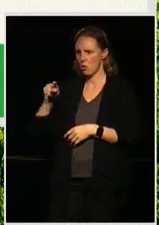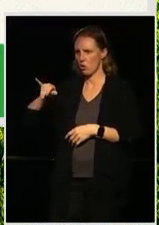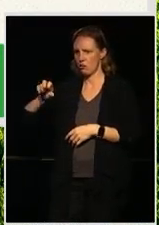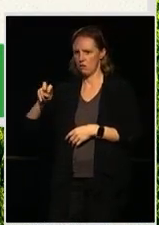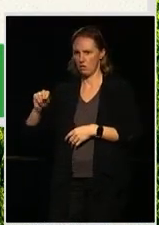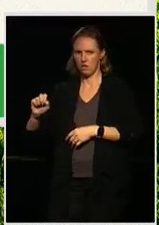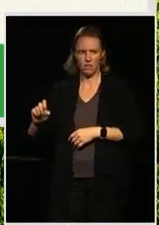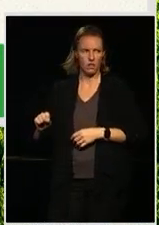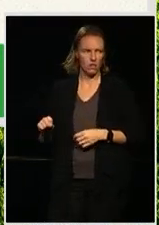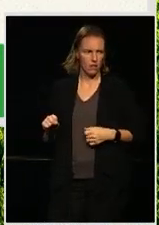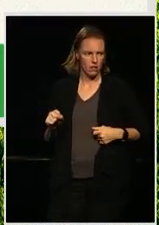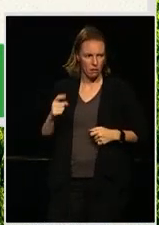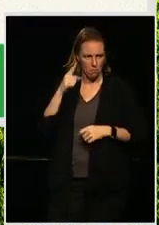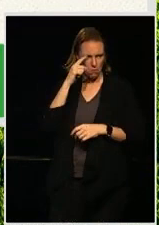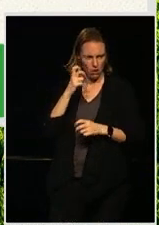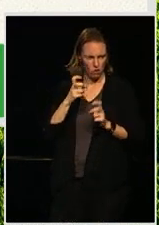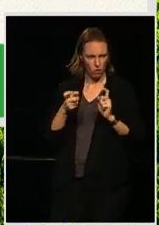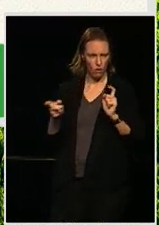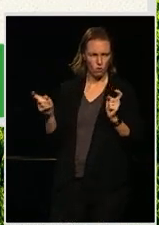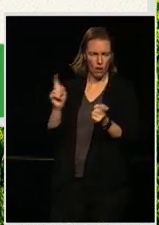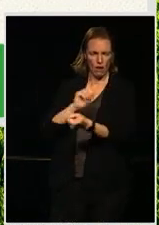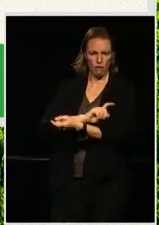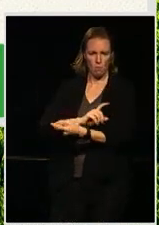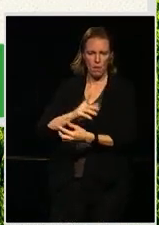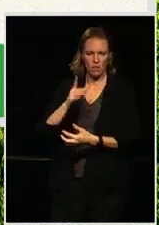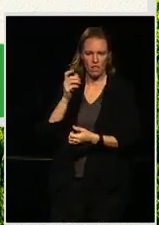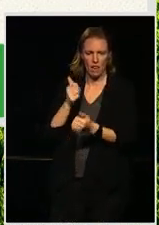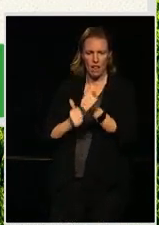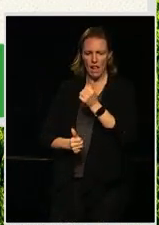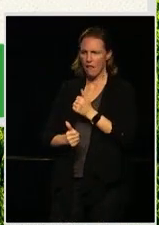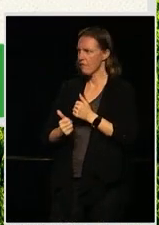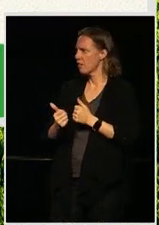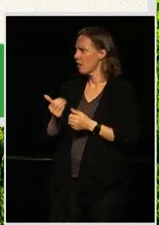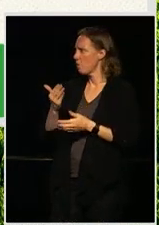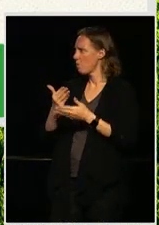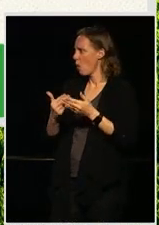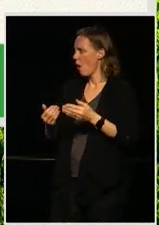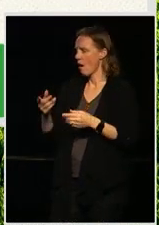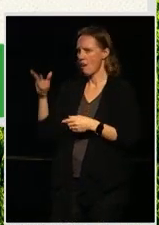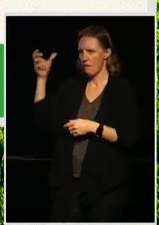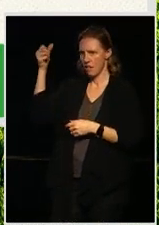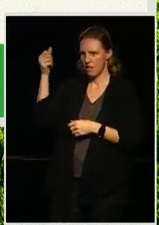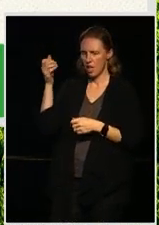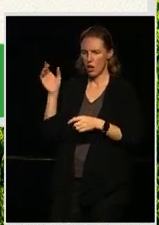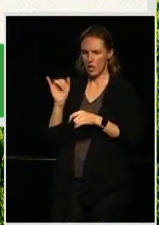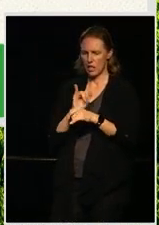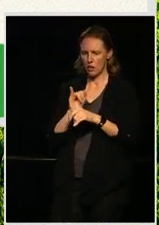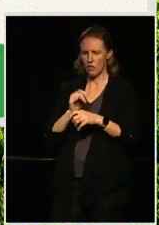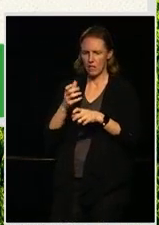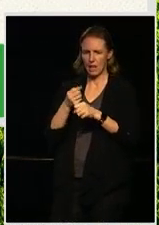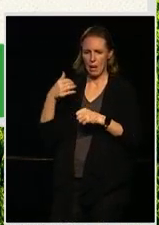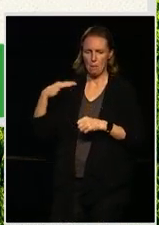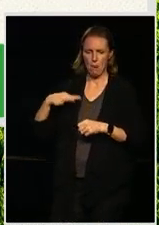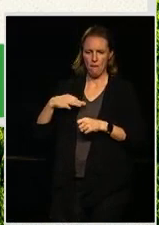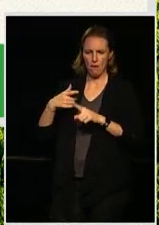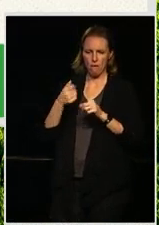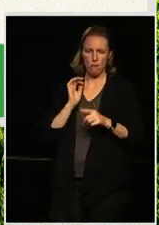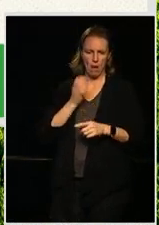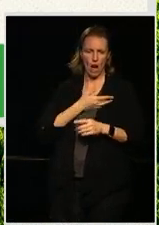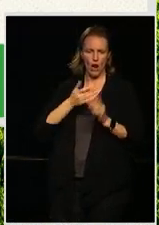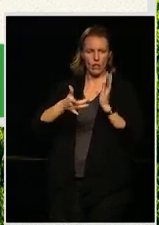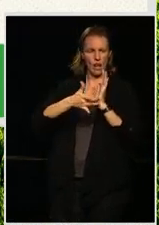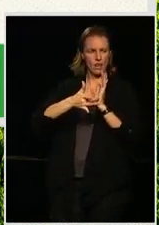Because we develop transformation, every sector of the dairy industry get benefit from our technology. If you